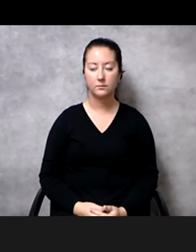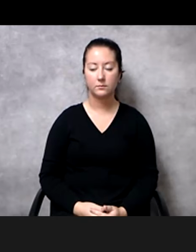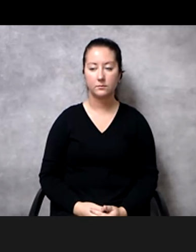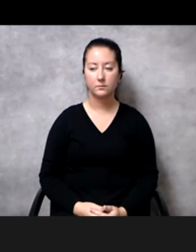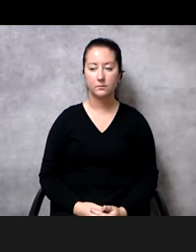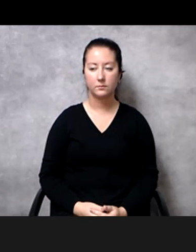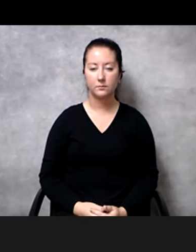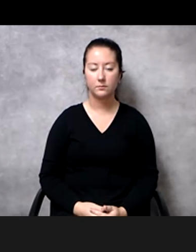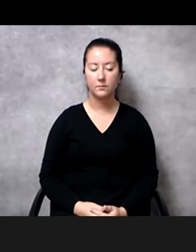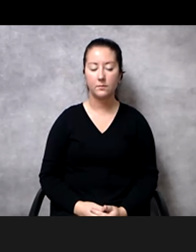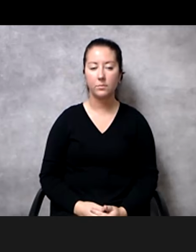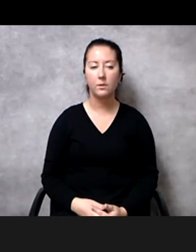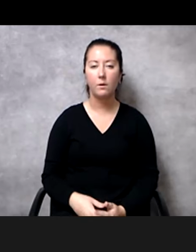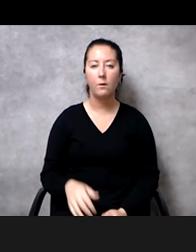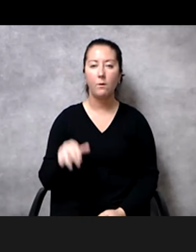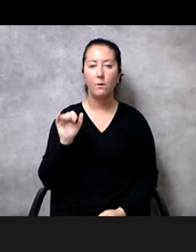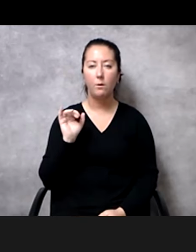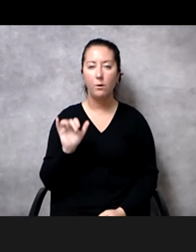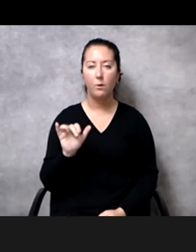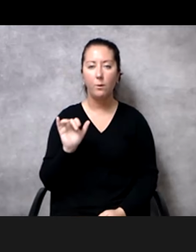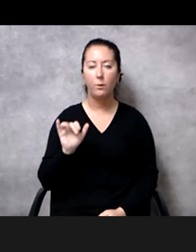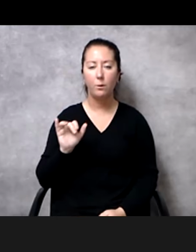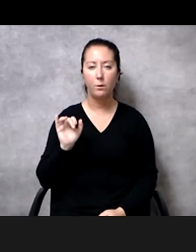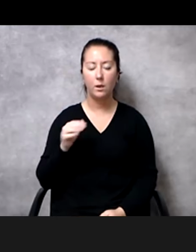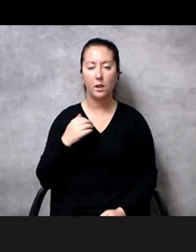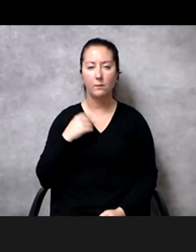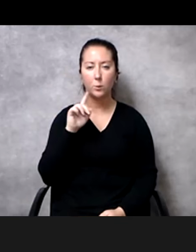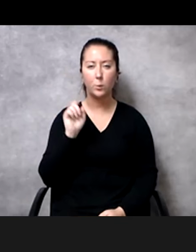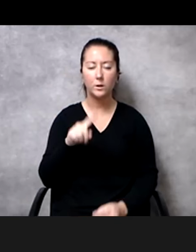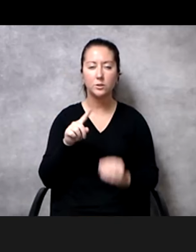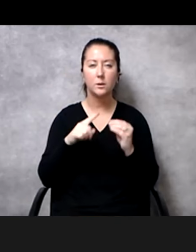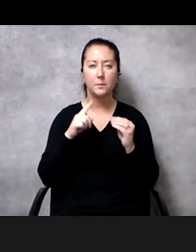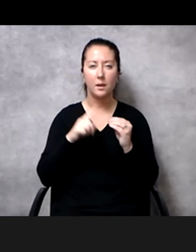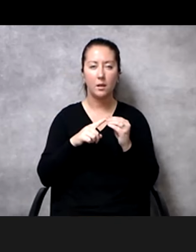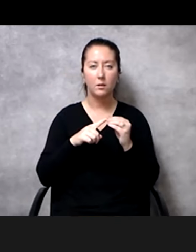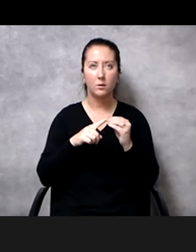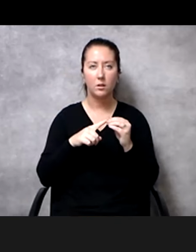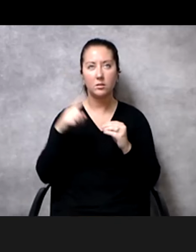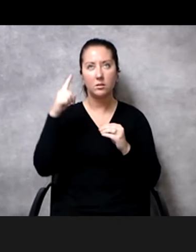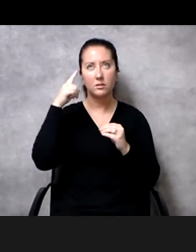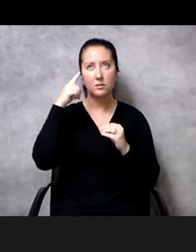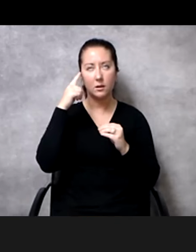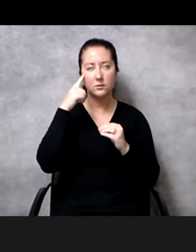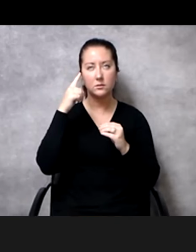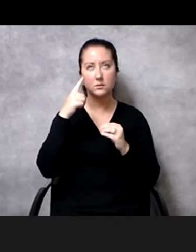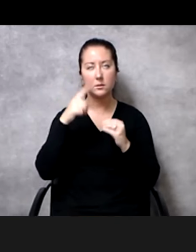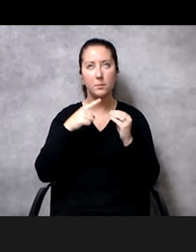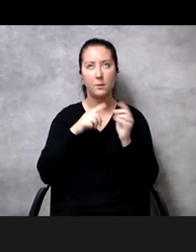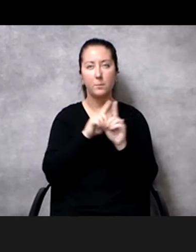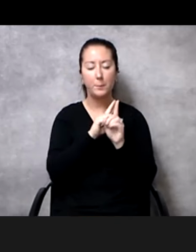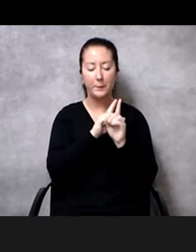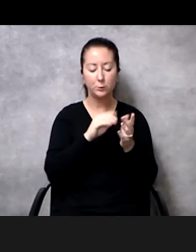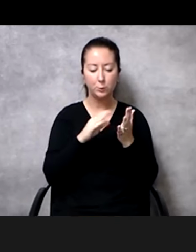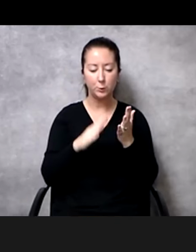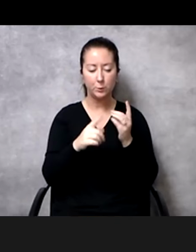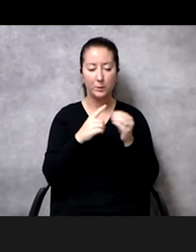Oh, so this is a question about thoughts on mentoring students when there are too many